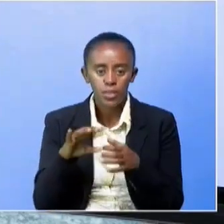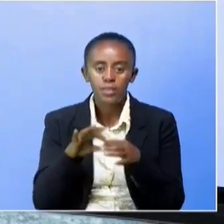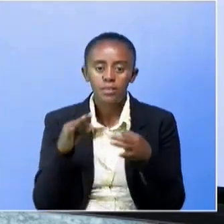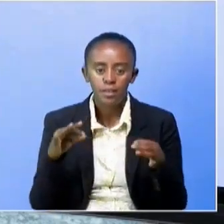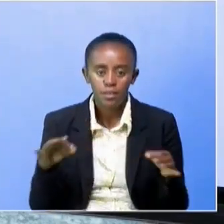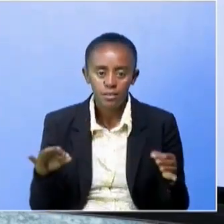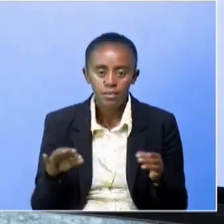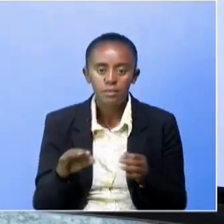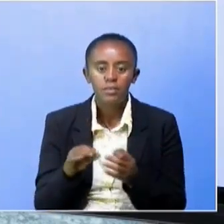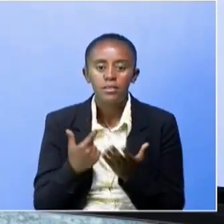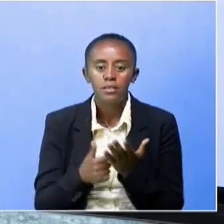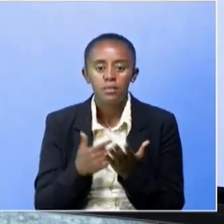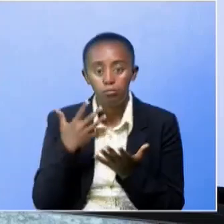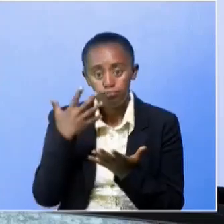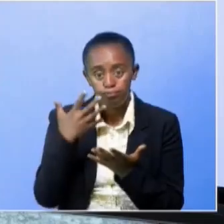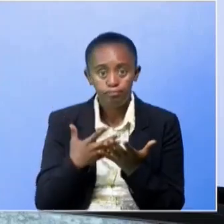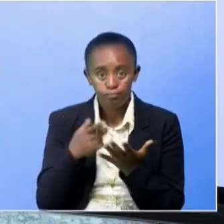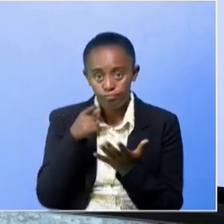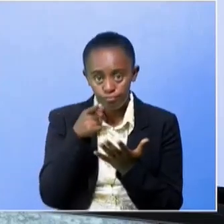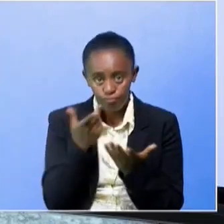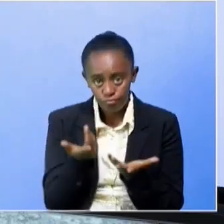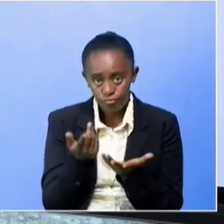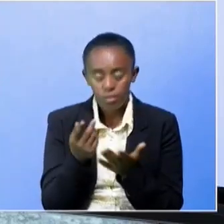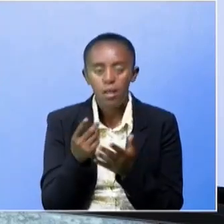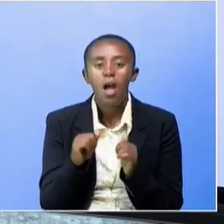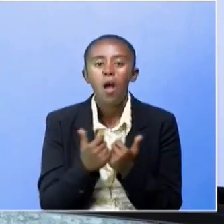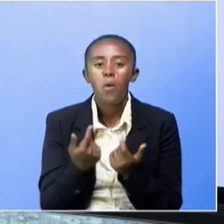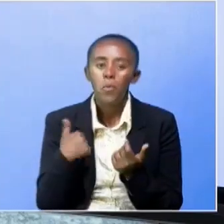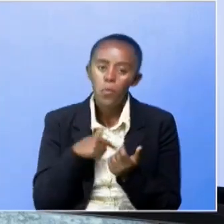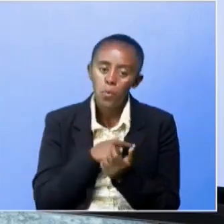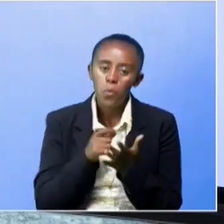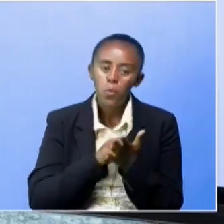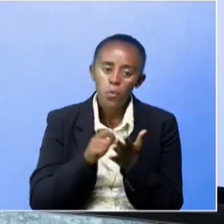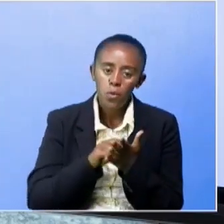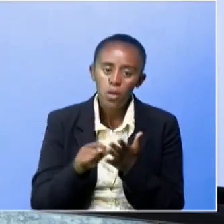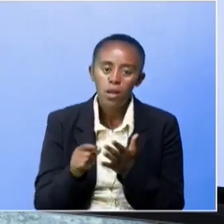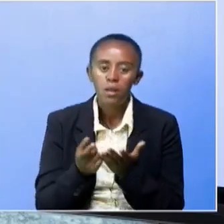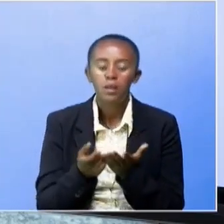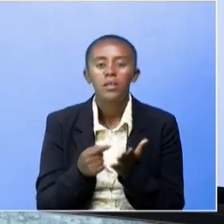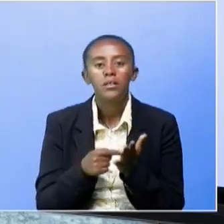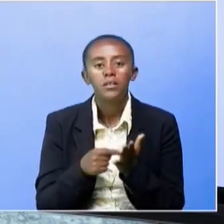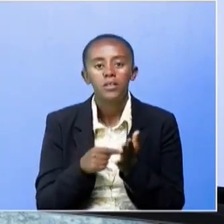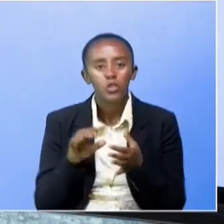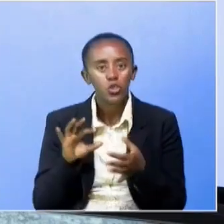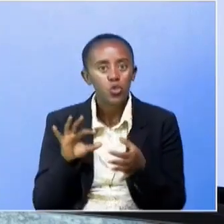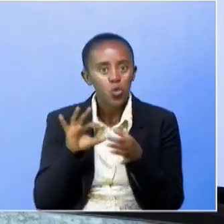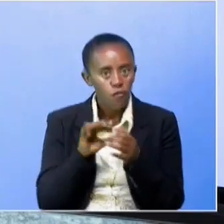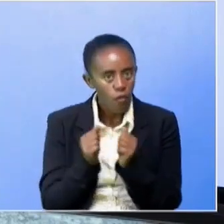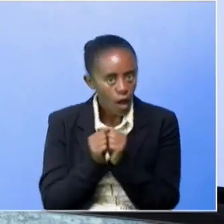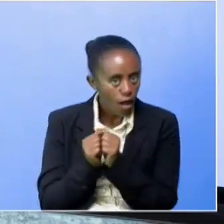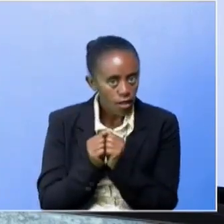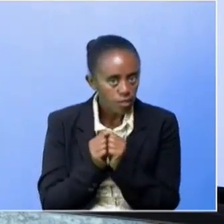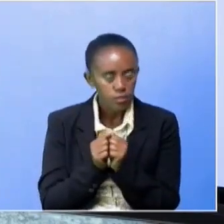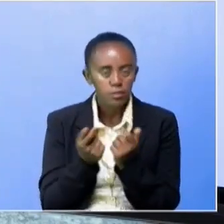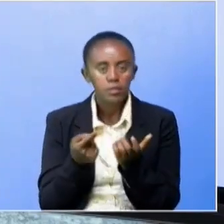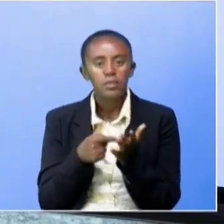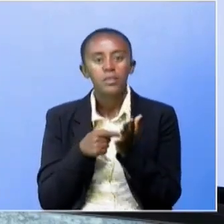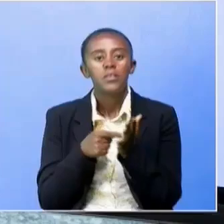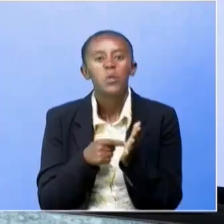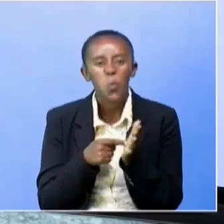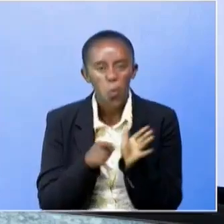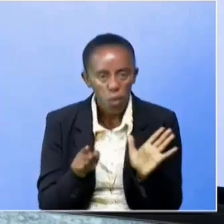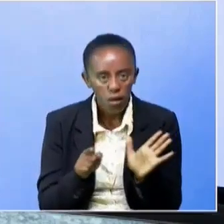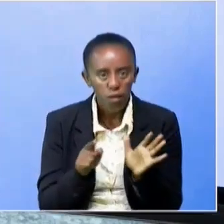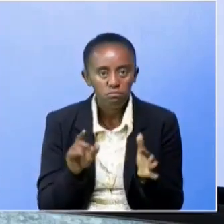sentence. So this is how we write a unified and coherent